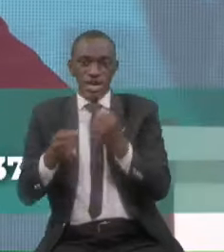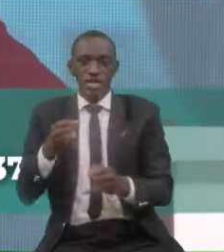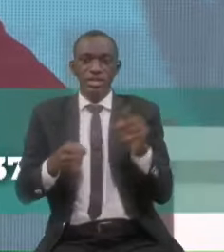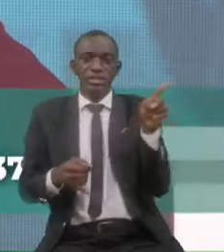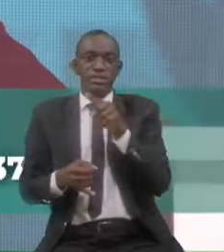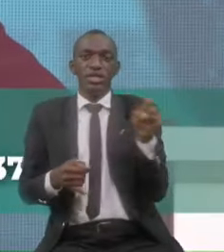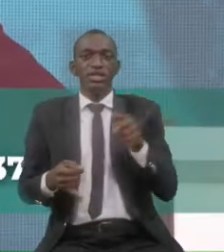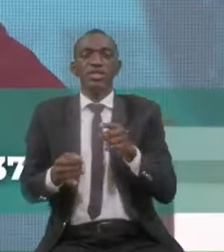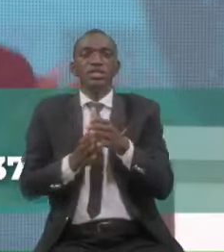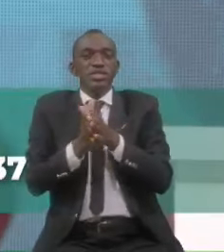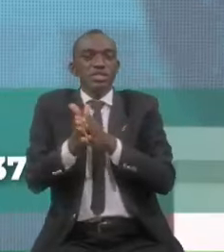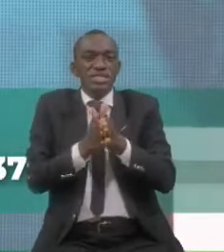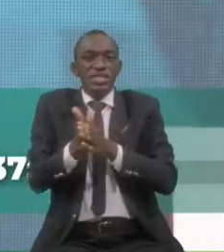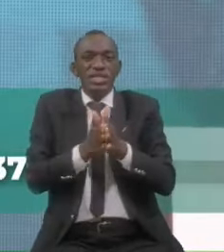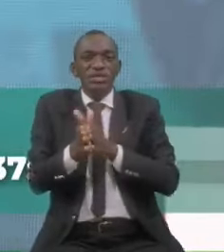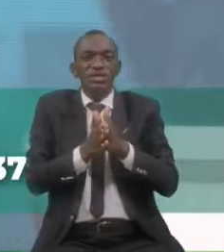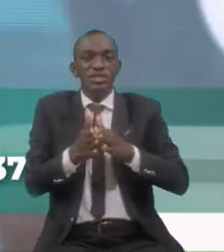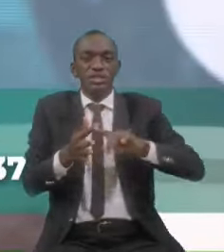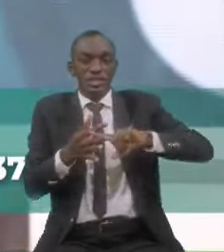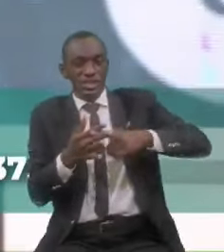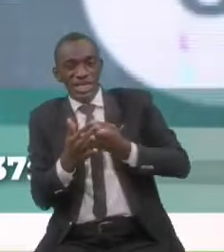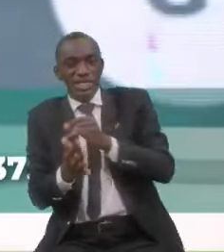zeal-generating spirit. The